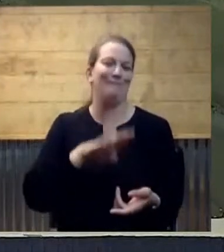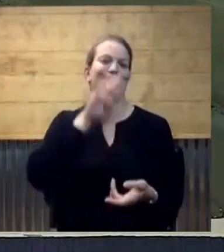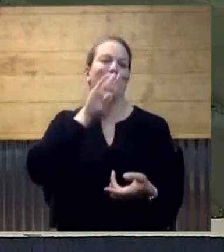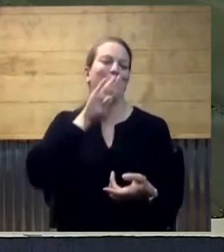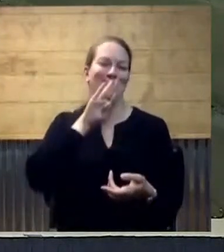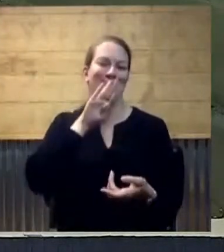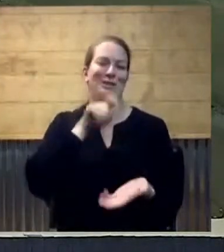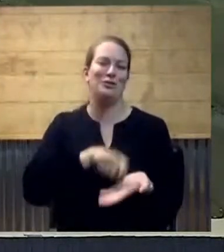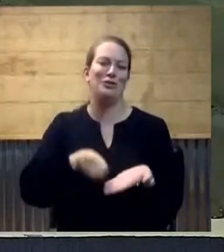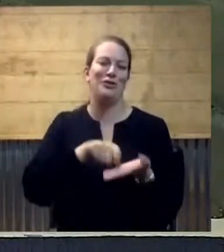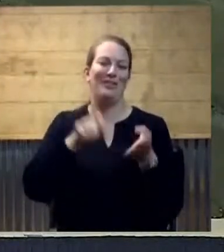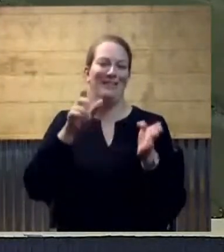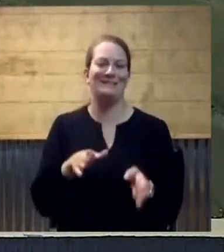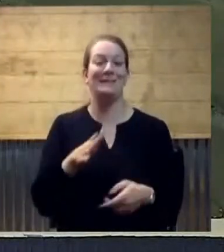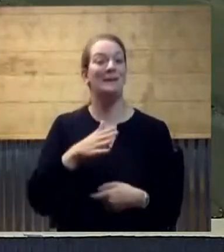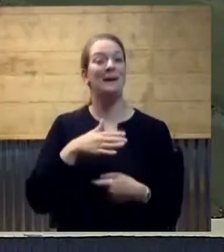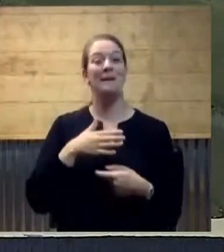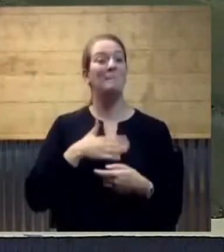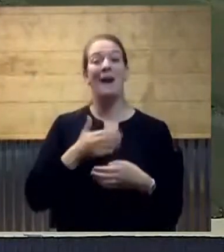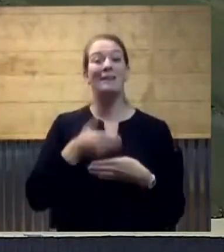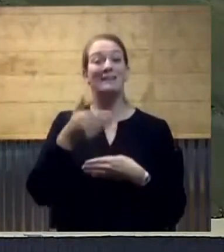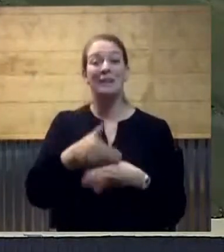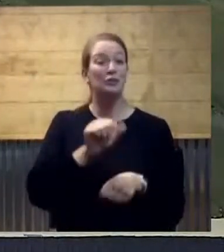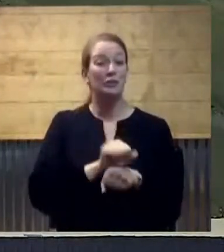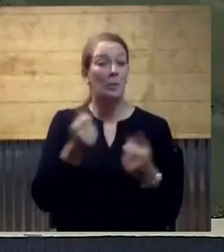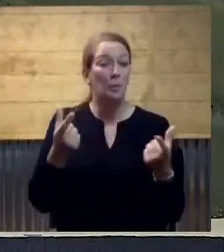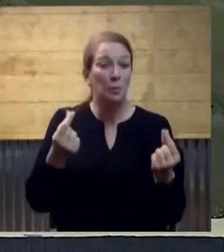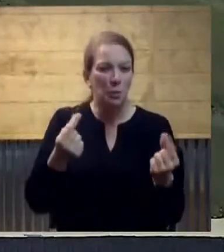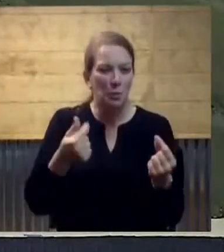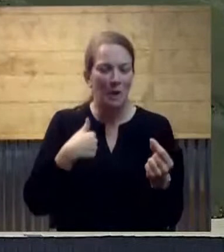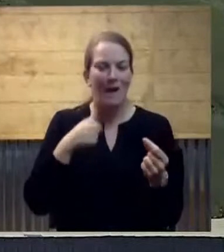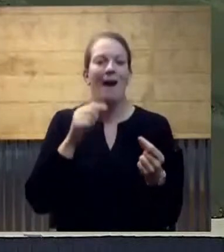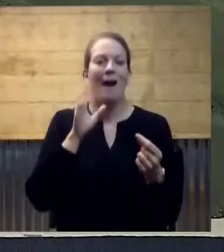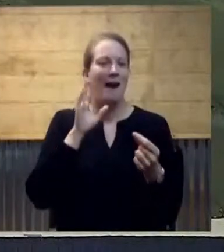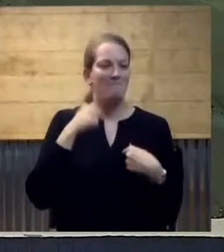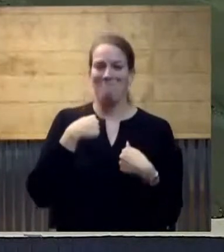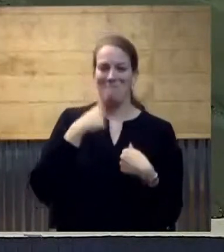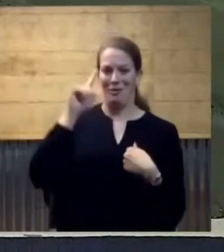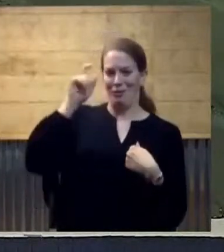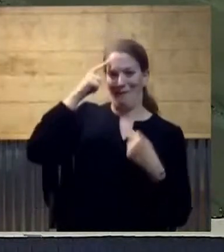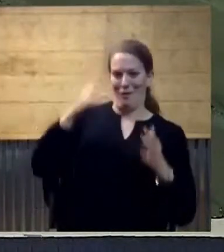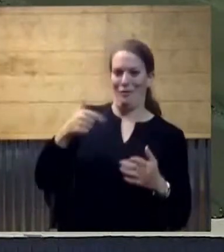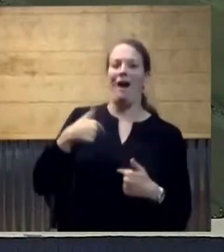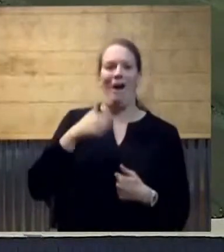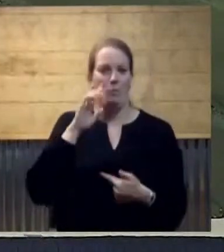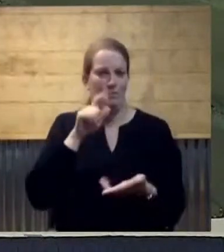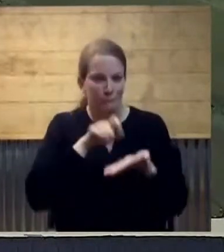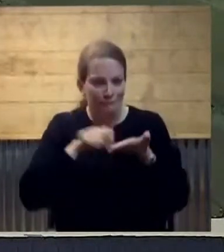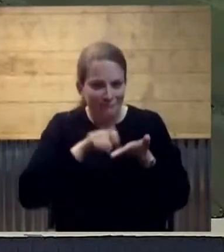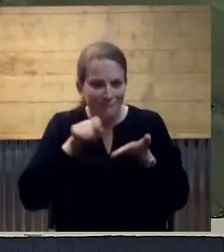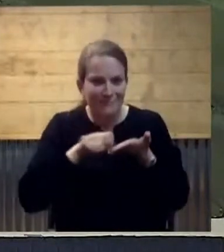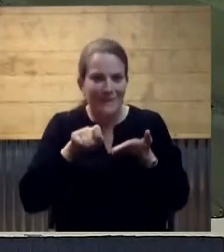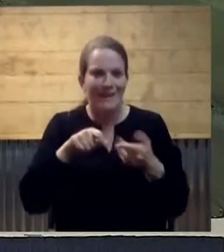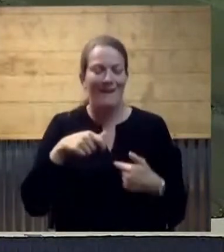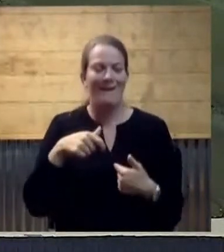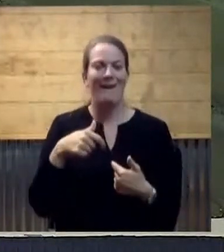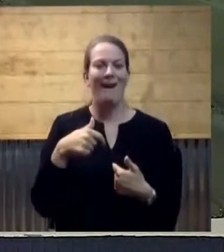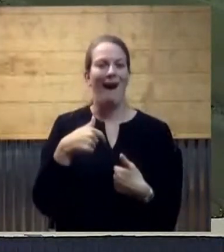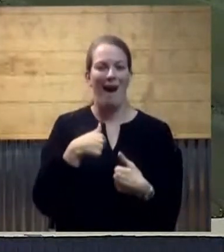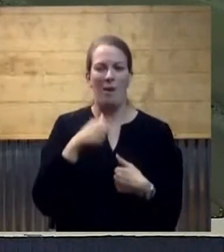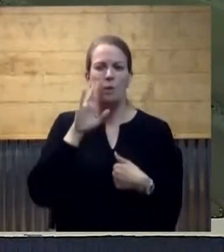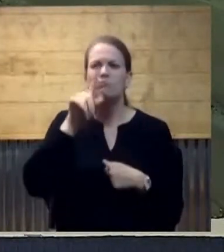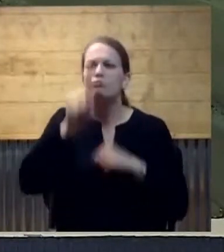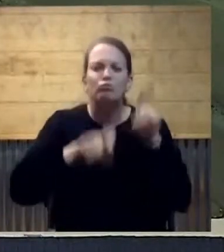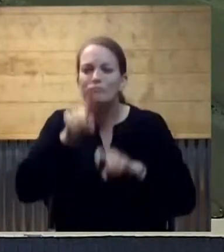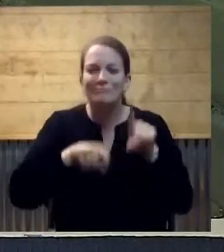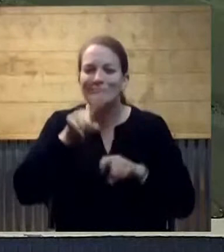I'm going to be on the other side of the table, and I'm going to be a terror. You think you guys are terrorists, because I am an educated